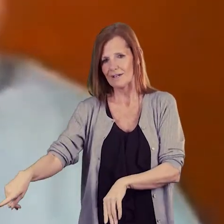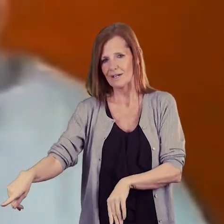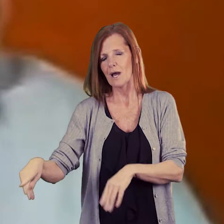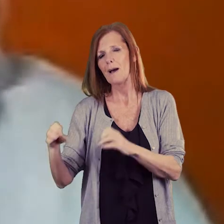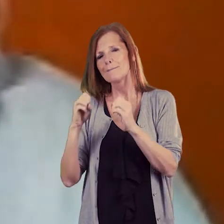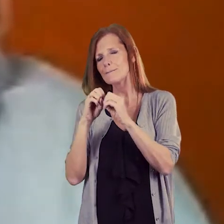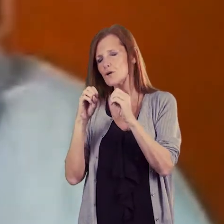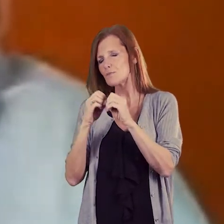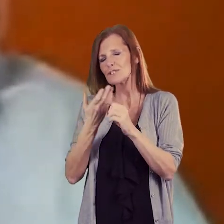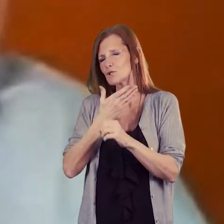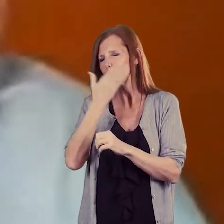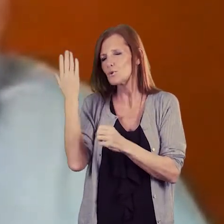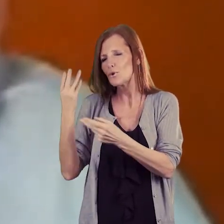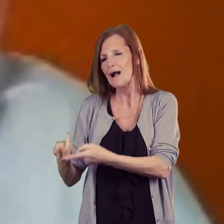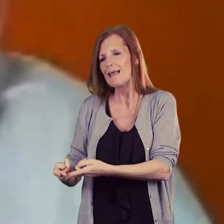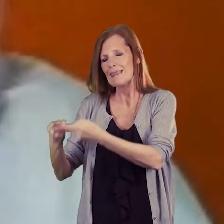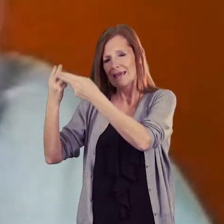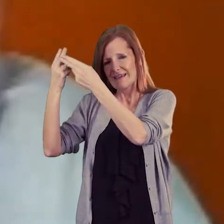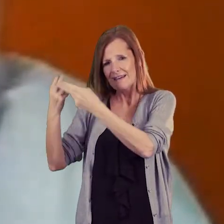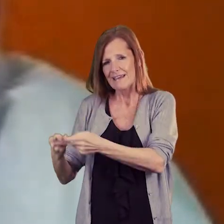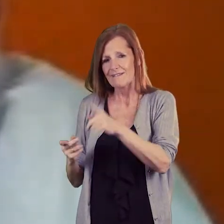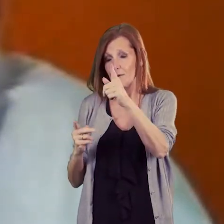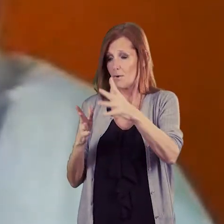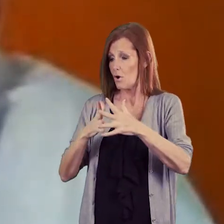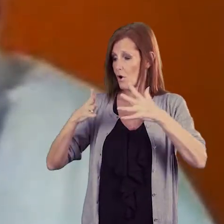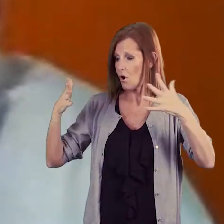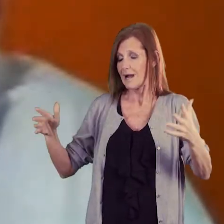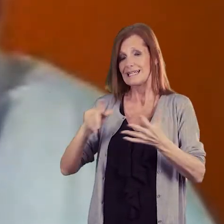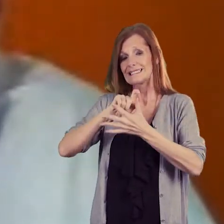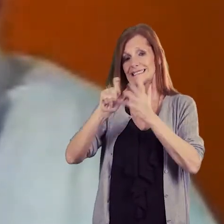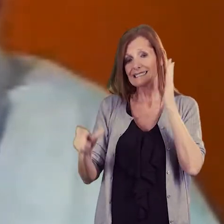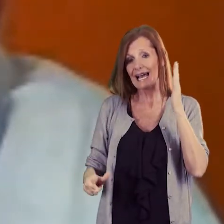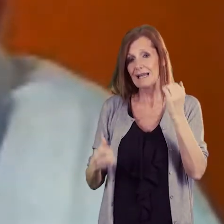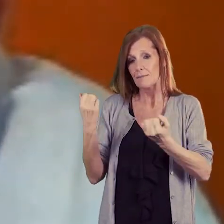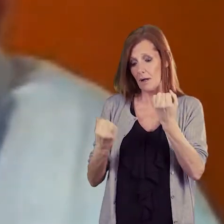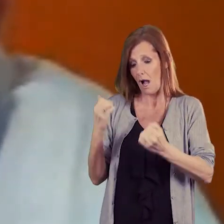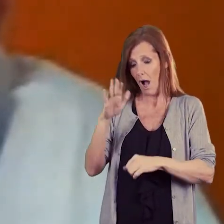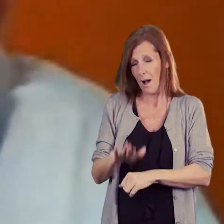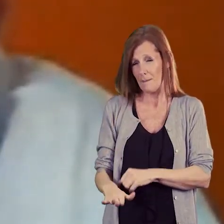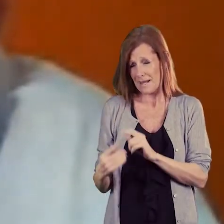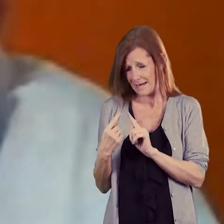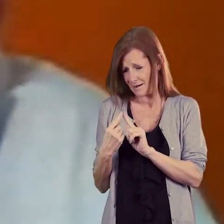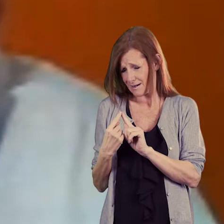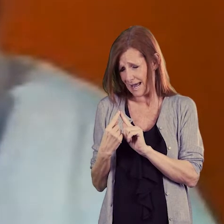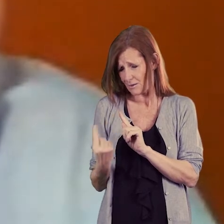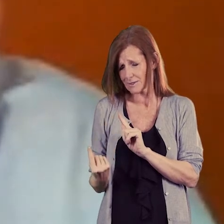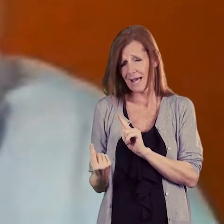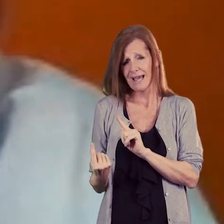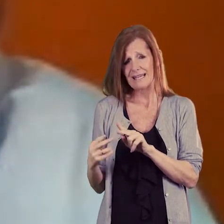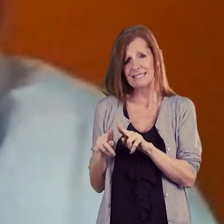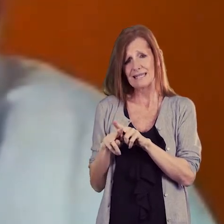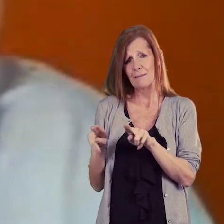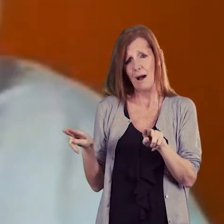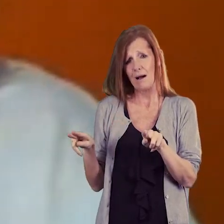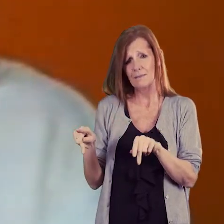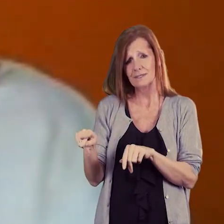at the Burbage, but we have massive car parking with their own disabled parking right outside the